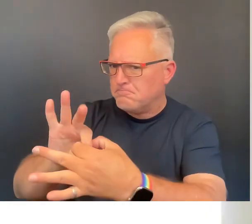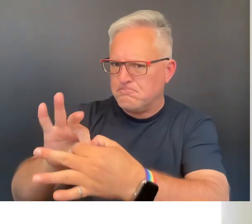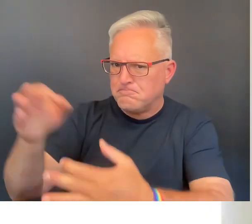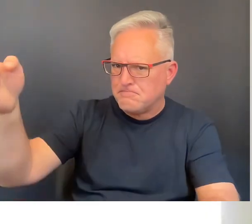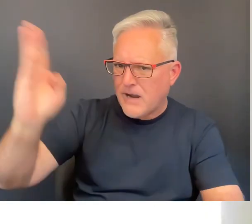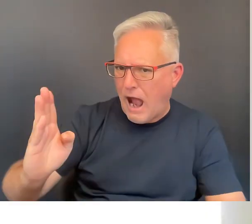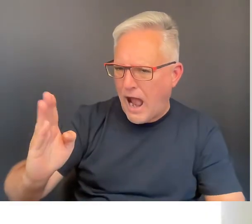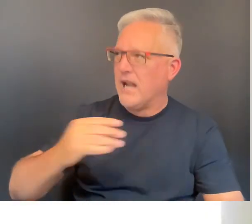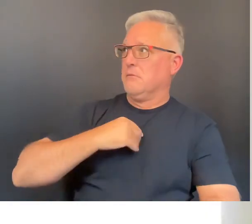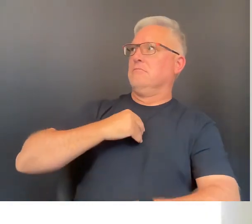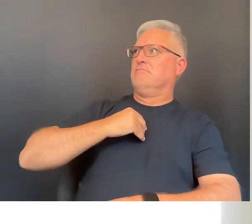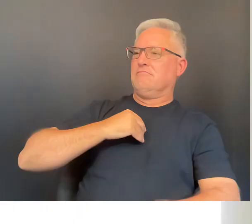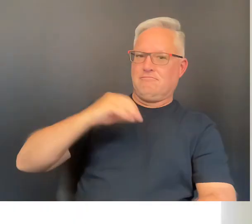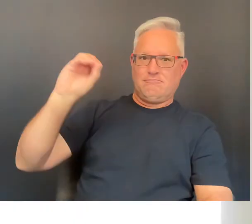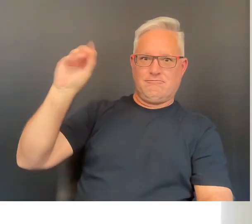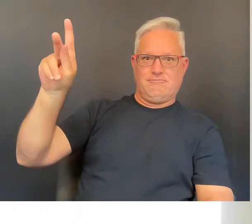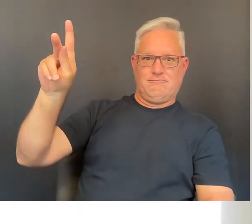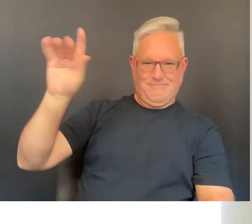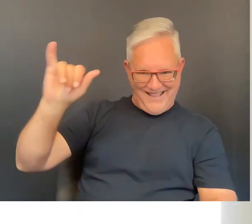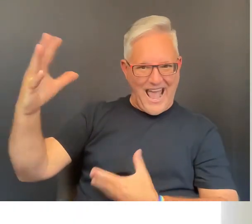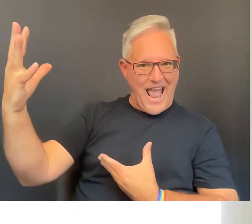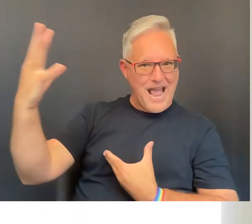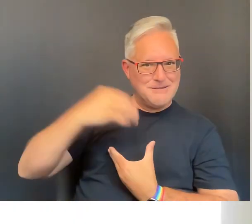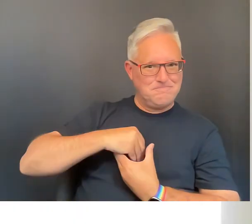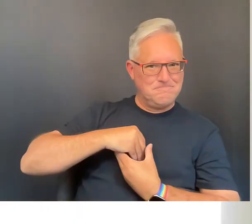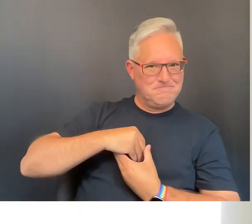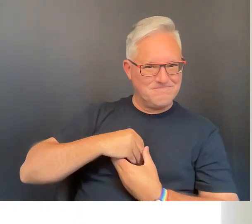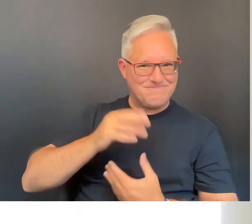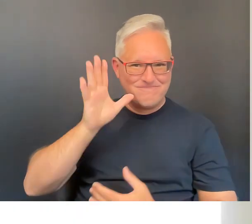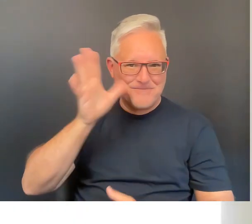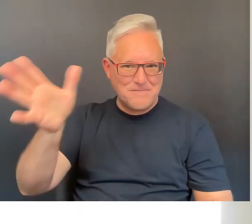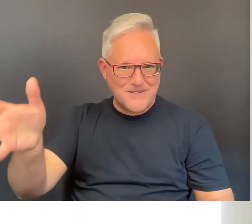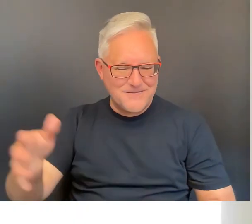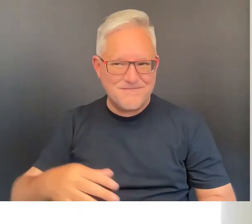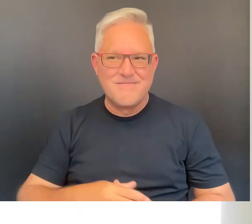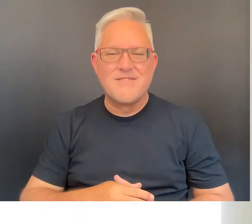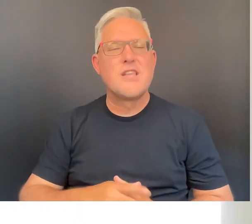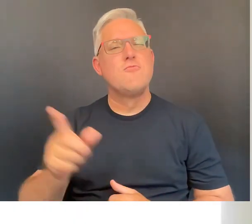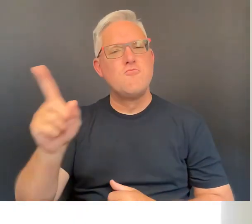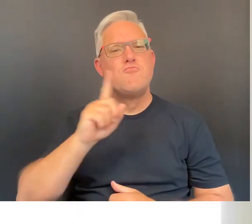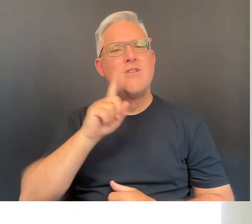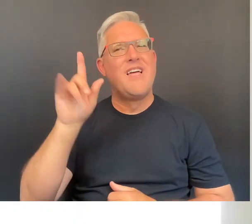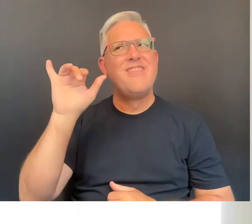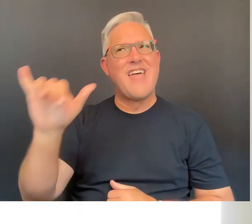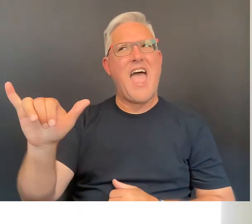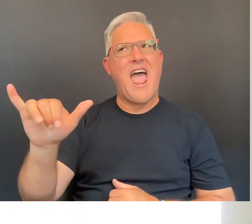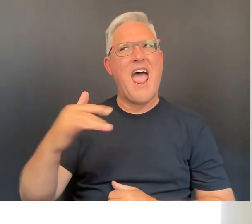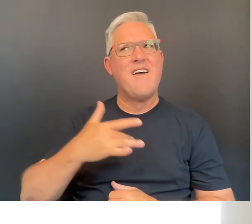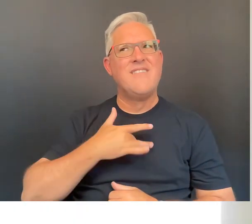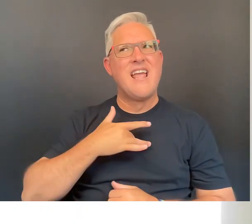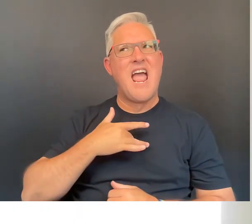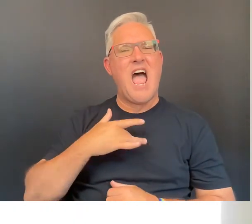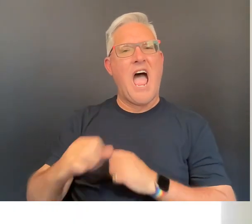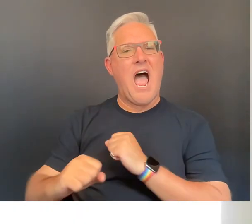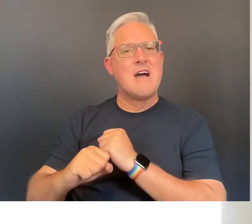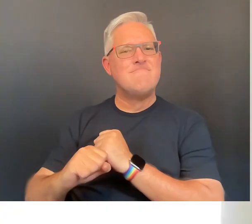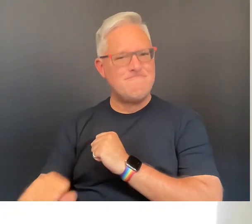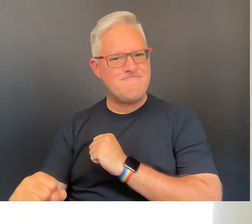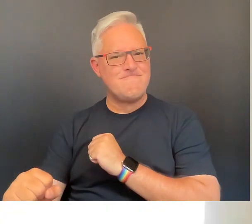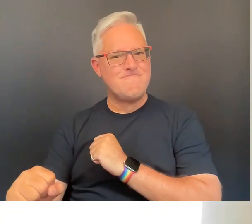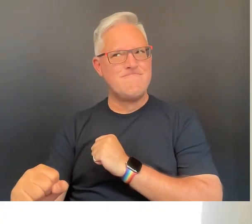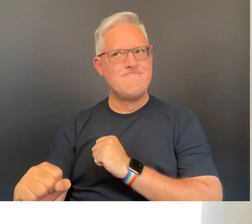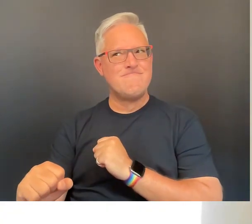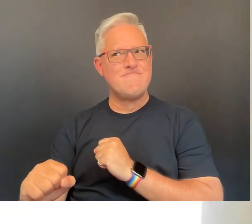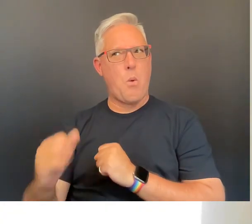connected to God kind of person. Um, and an anchor to why I feel like this call